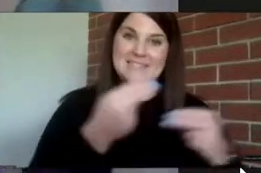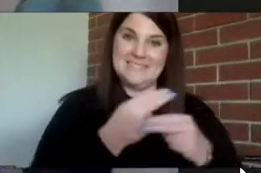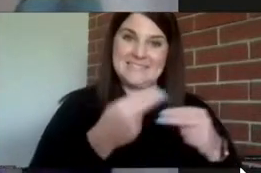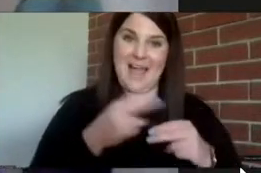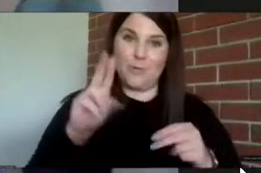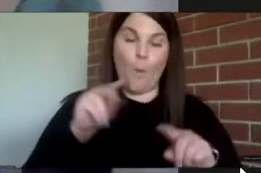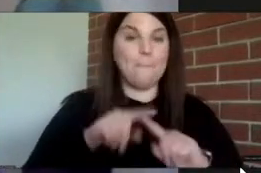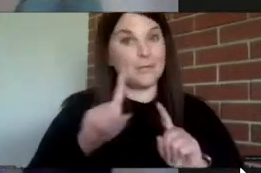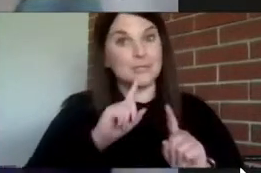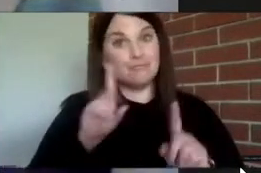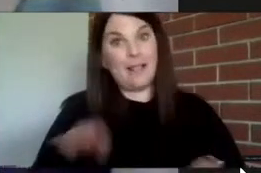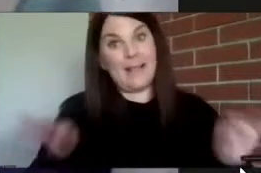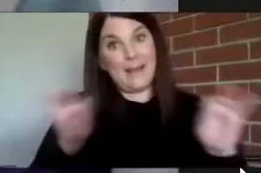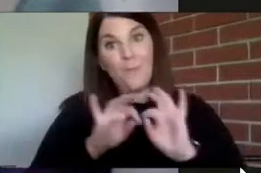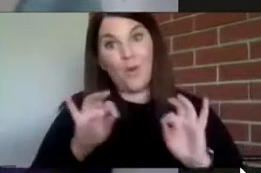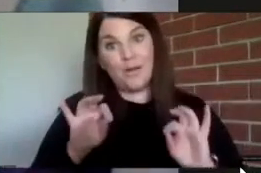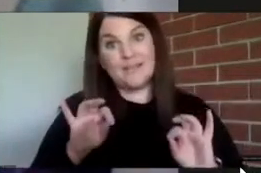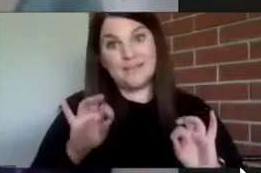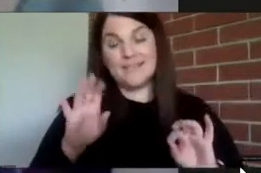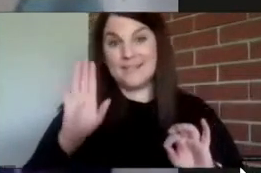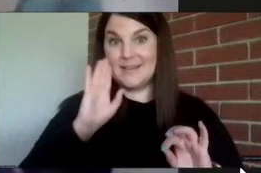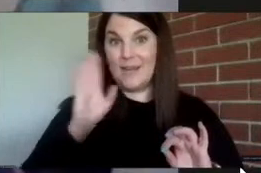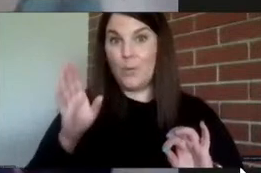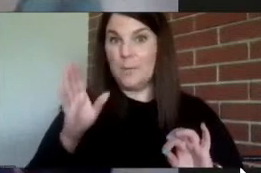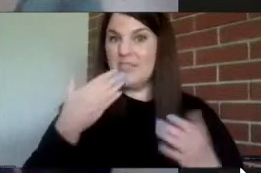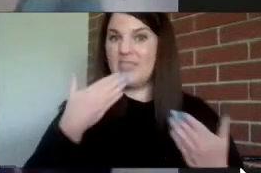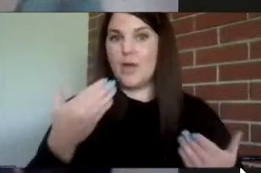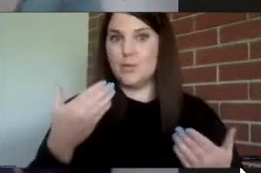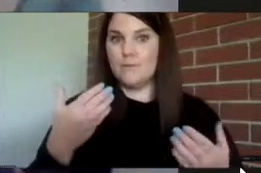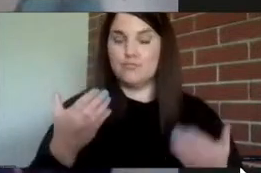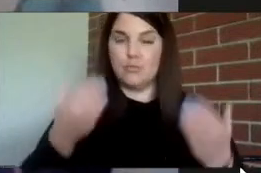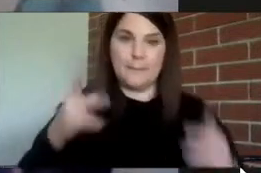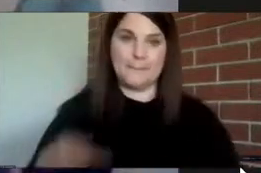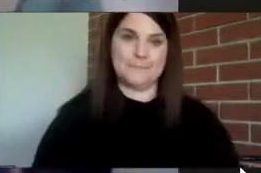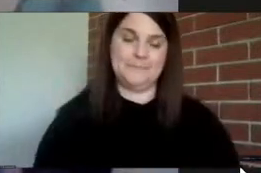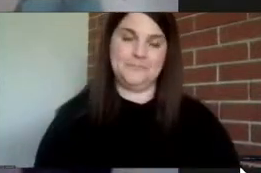and it will be included. So thank you for bringing that up.